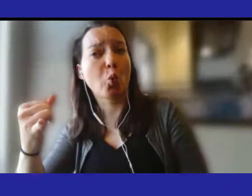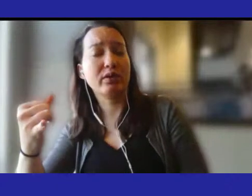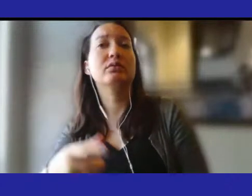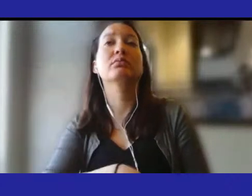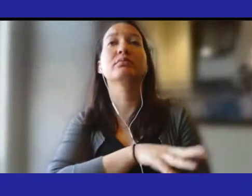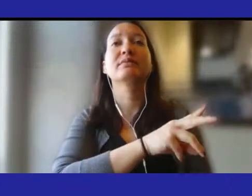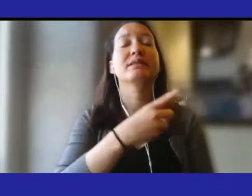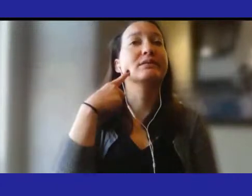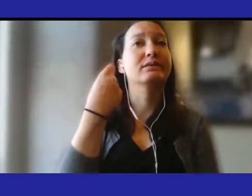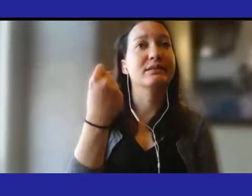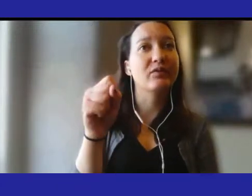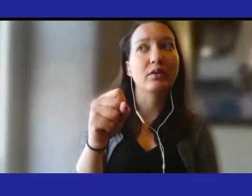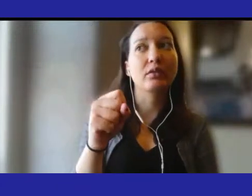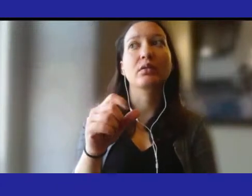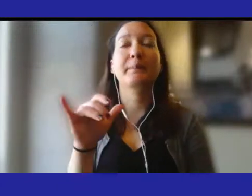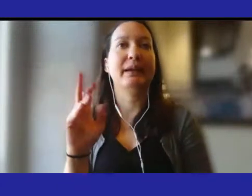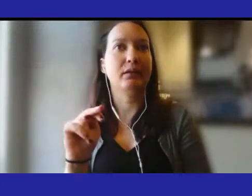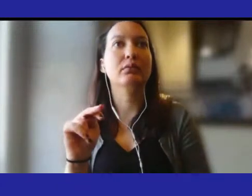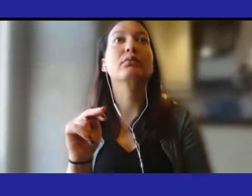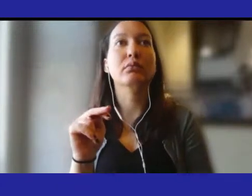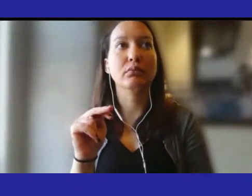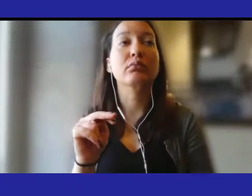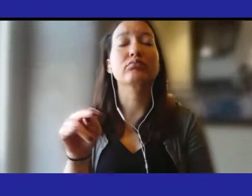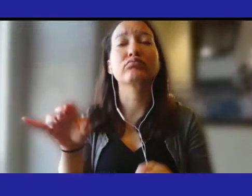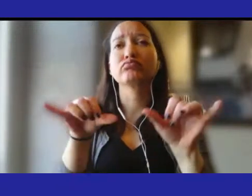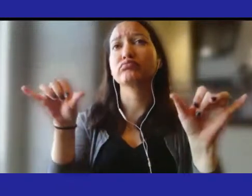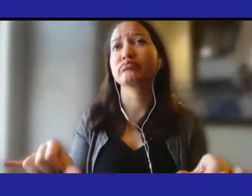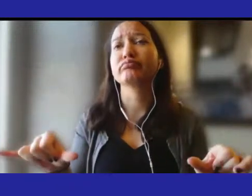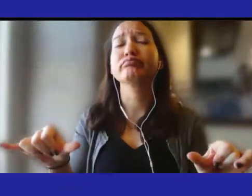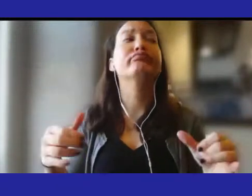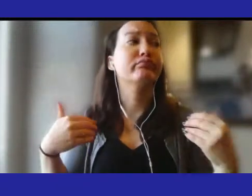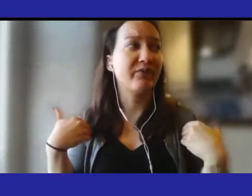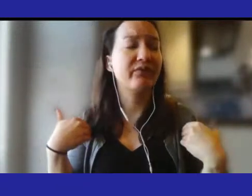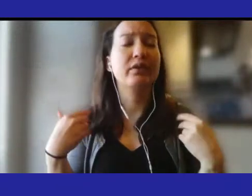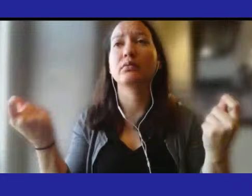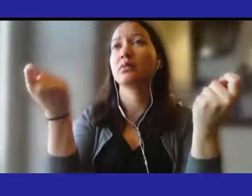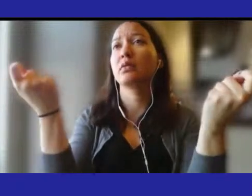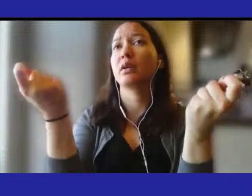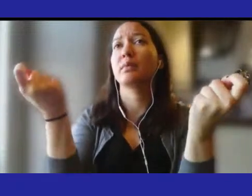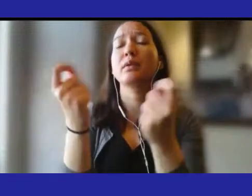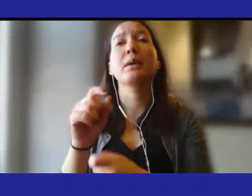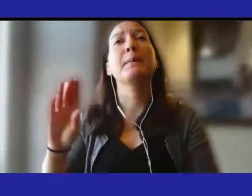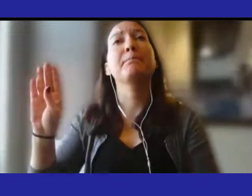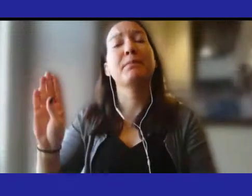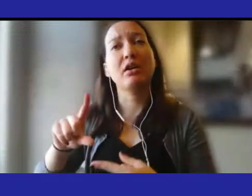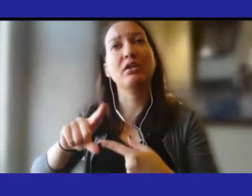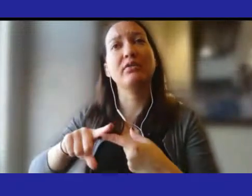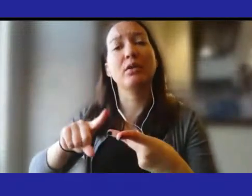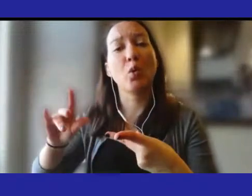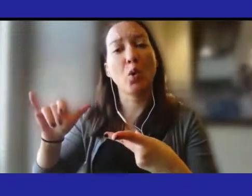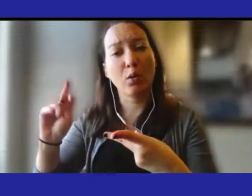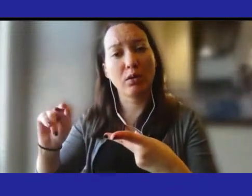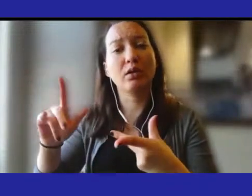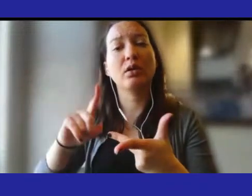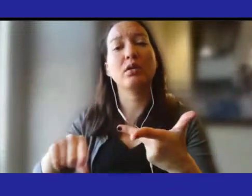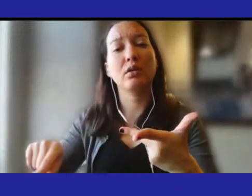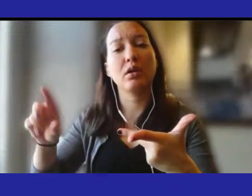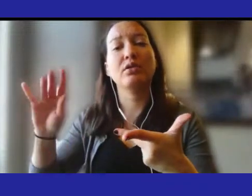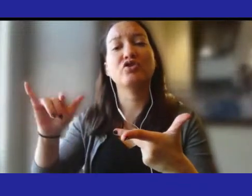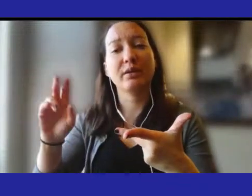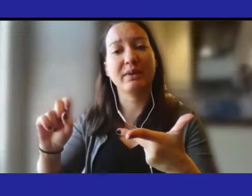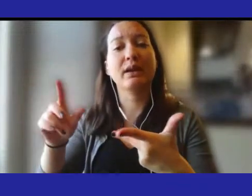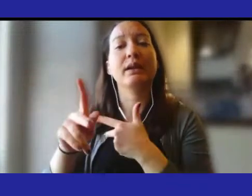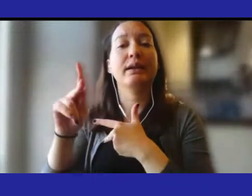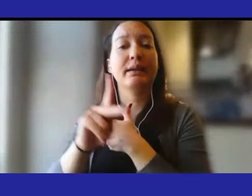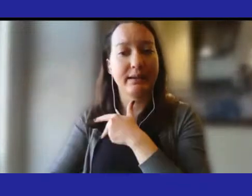designations throughout our system, which entailed celebrating Bellevue, Kohler, Harlem, Jacoby, Kings County, Lincoln,